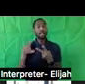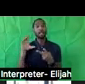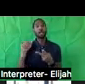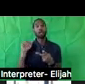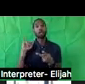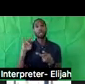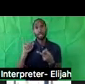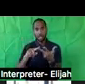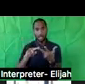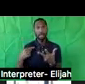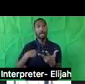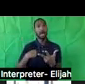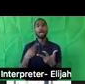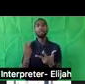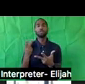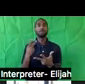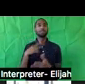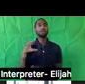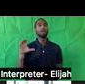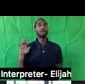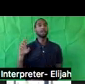as CarePod collaborators.